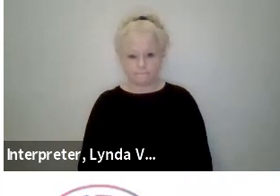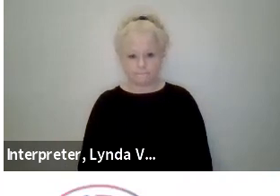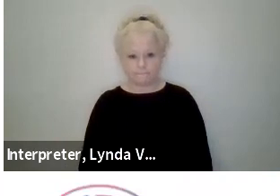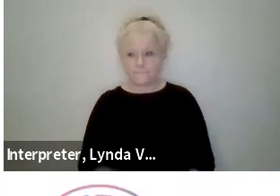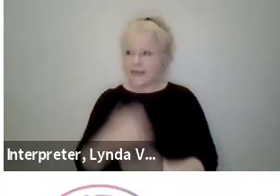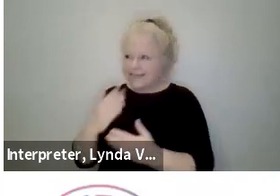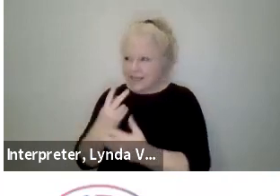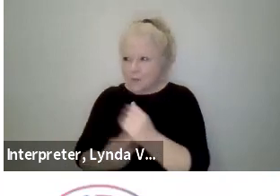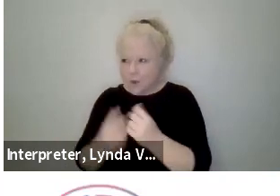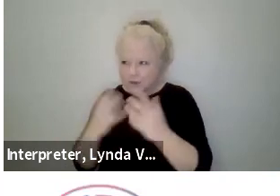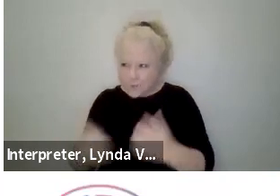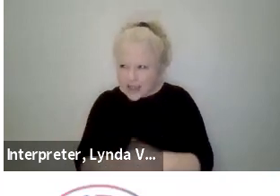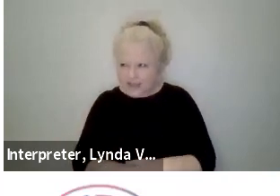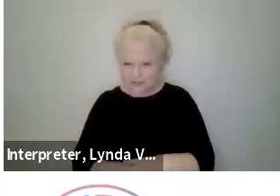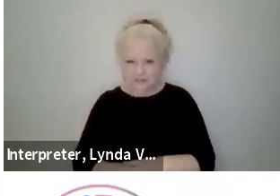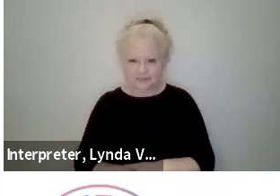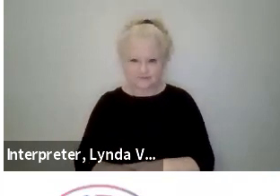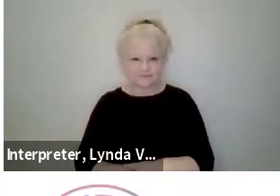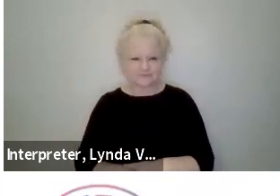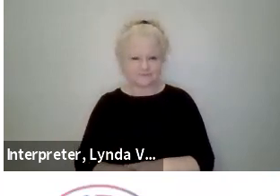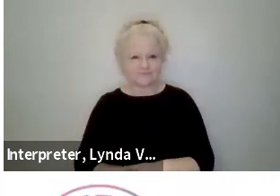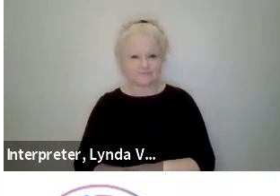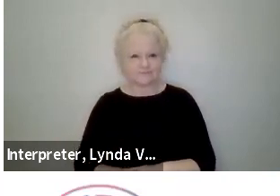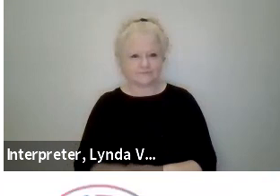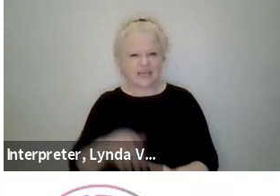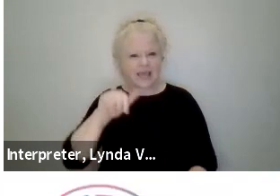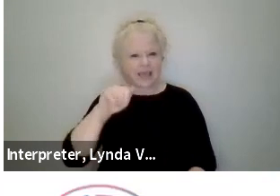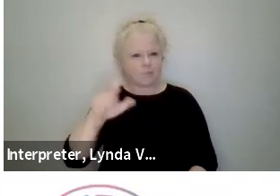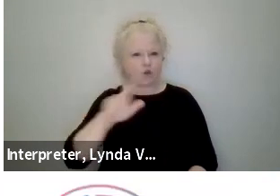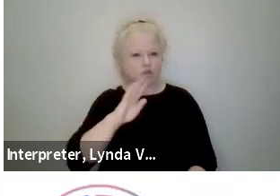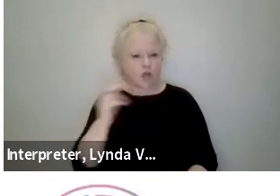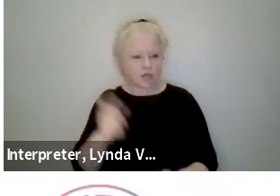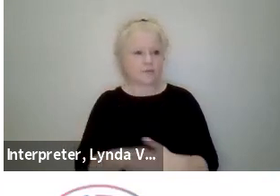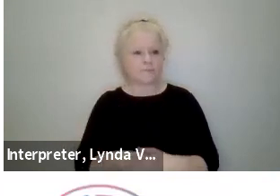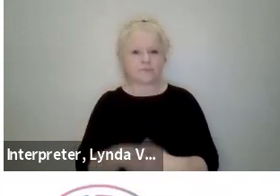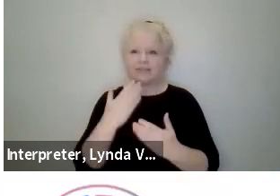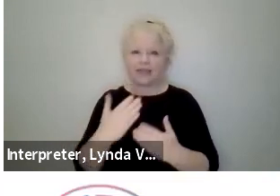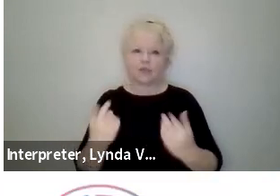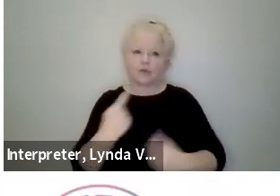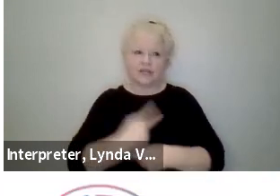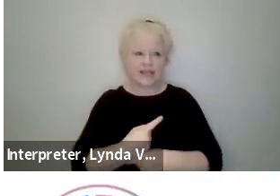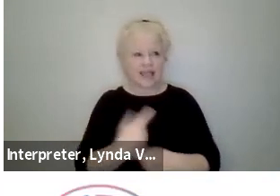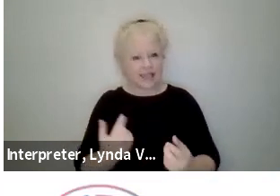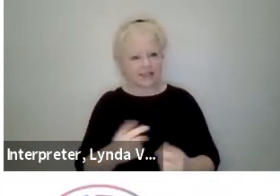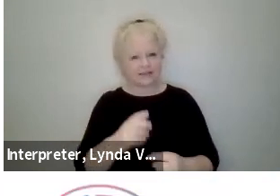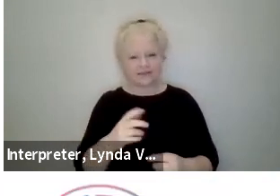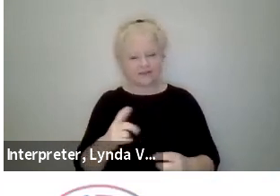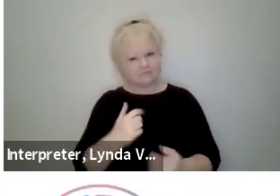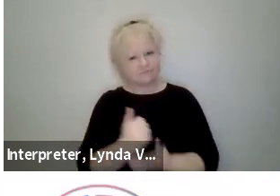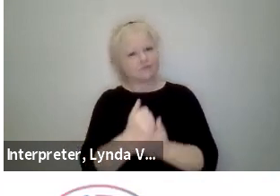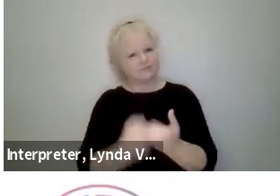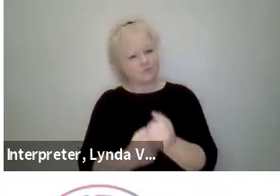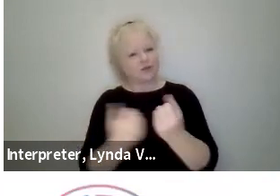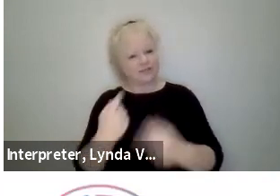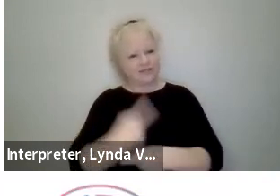Thank you both so much, Nate and Adam, for being with us. Your presence with us today just speaks volumes. I know you guys are